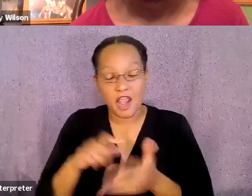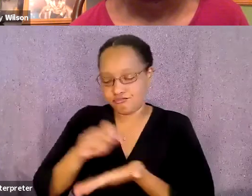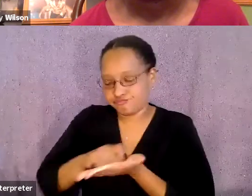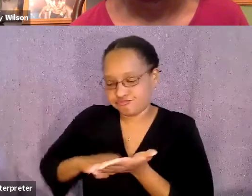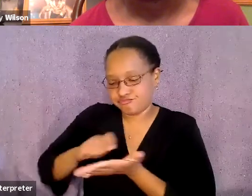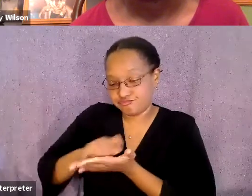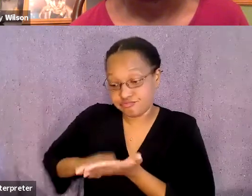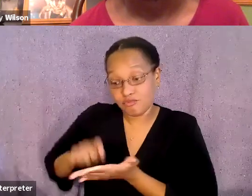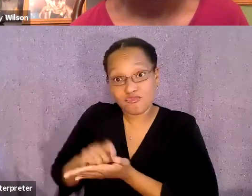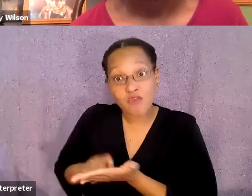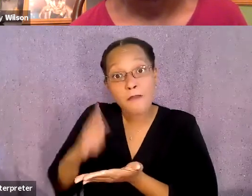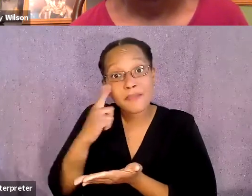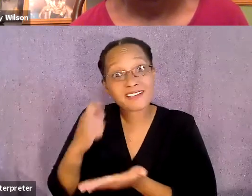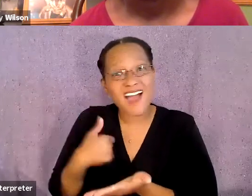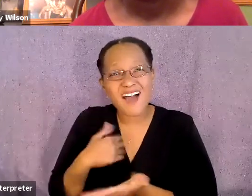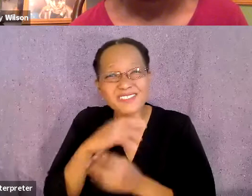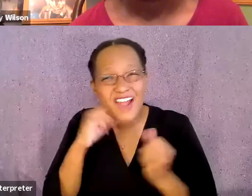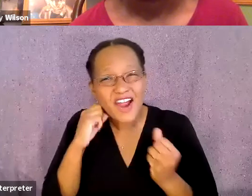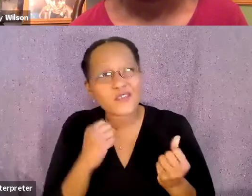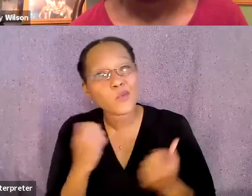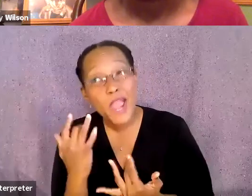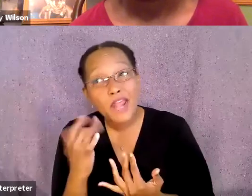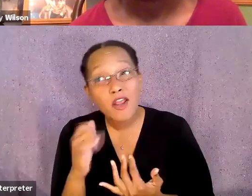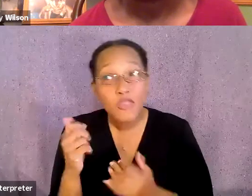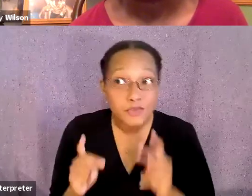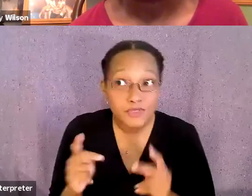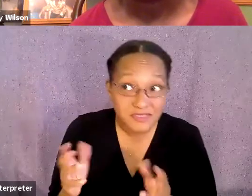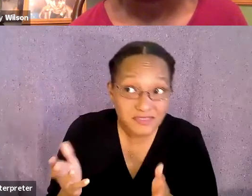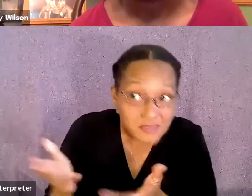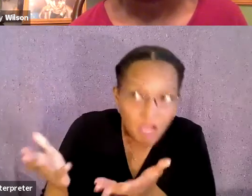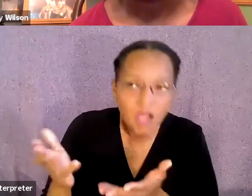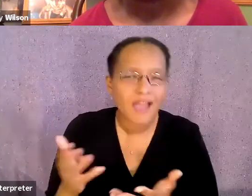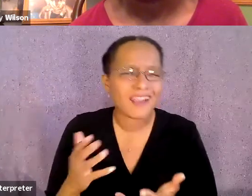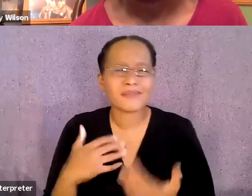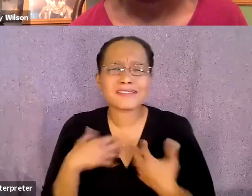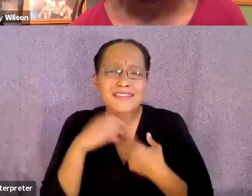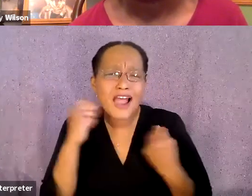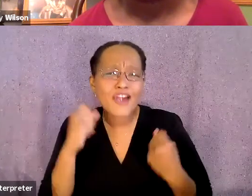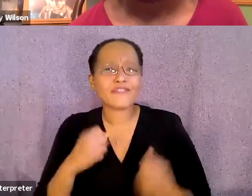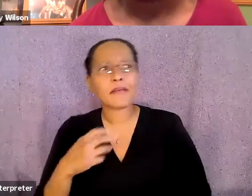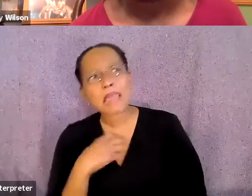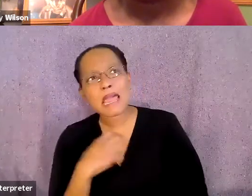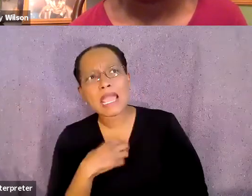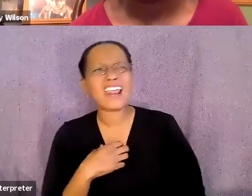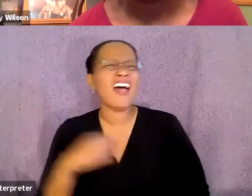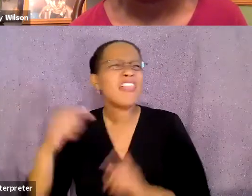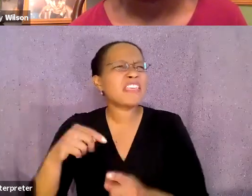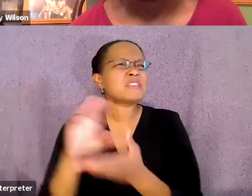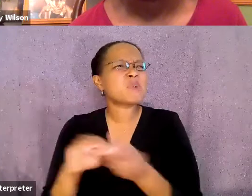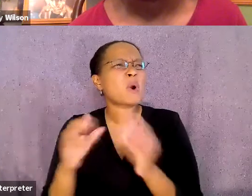somebody else to. And I got tired of complaining to people about how terrible these narratives